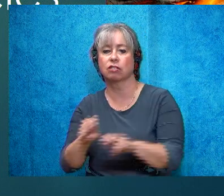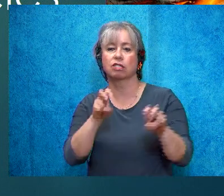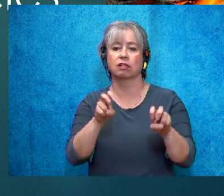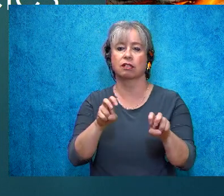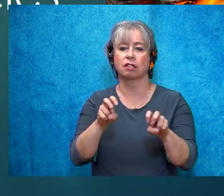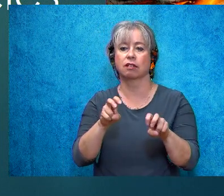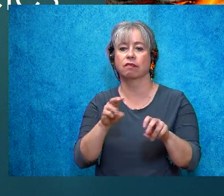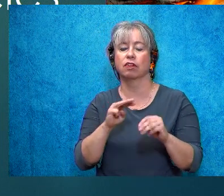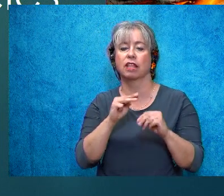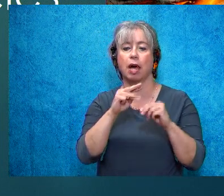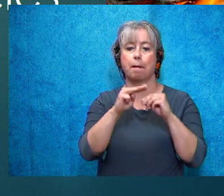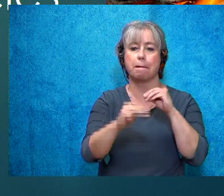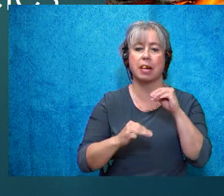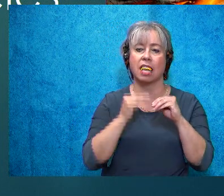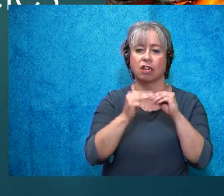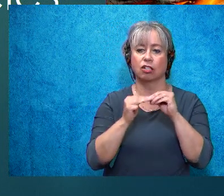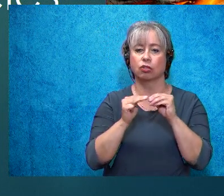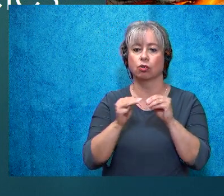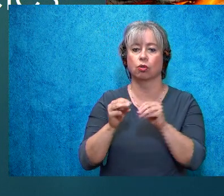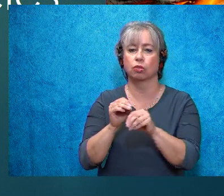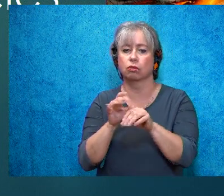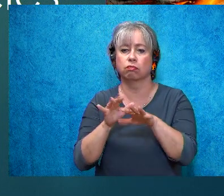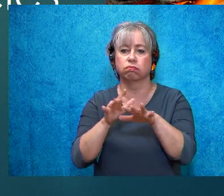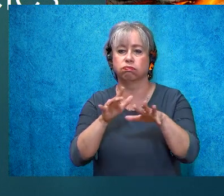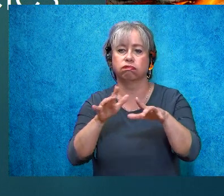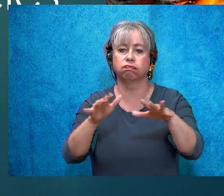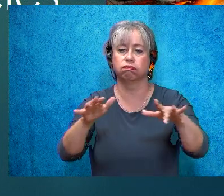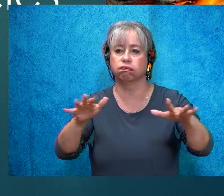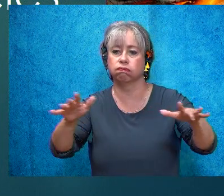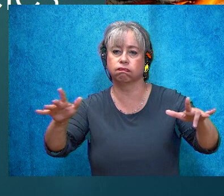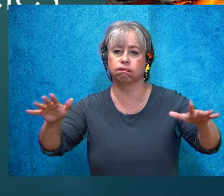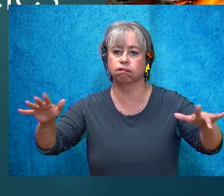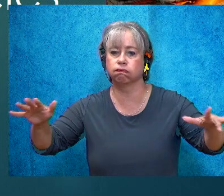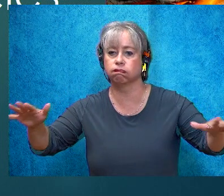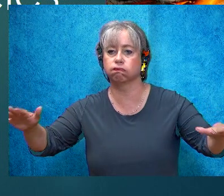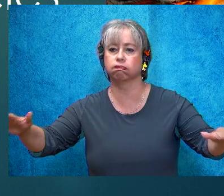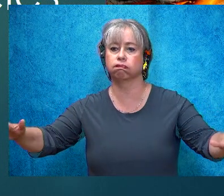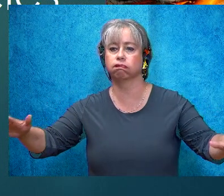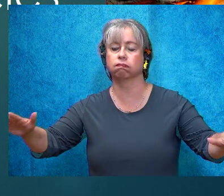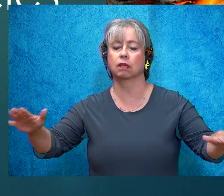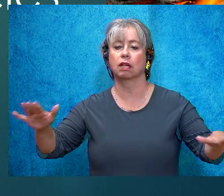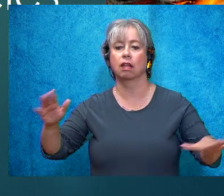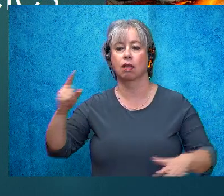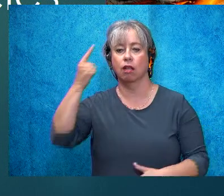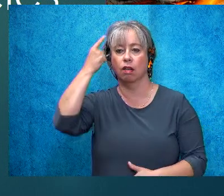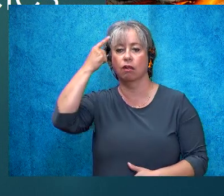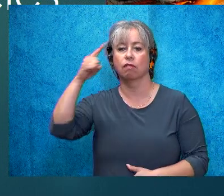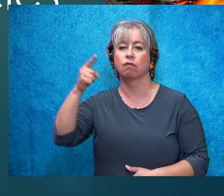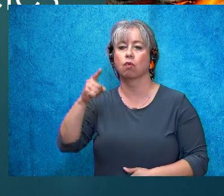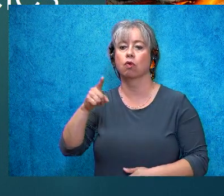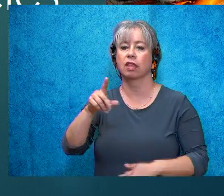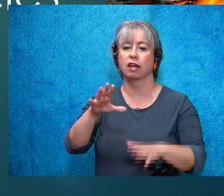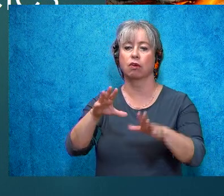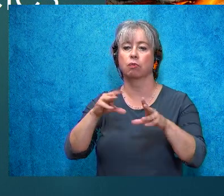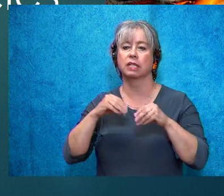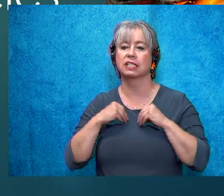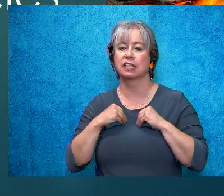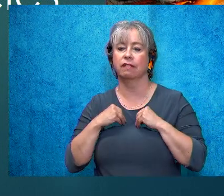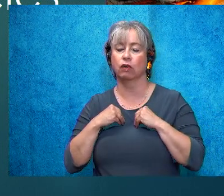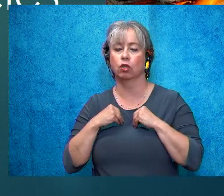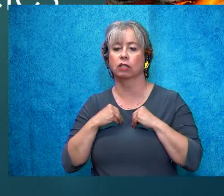molecules through the air, and that gets to our types of receivers that we have, and we can interpret that as